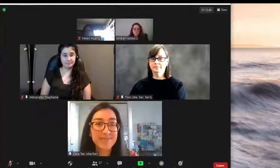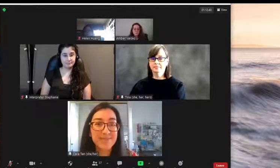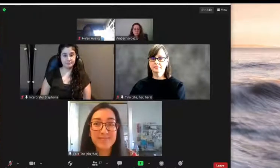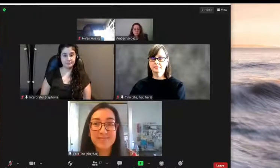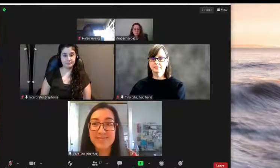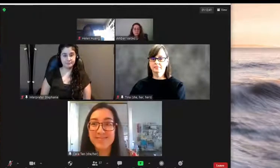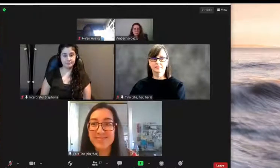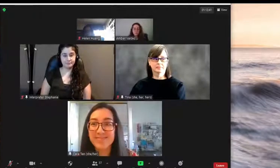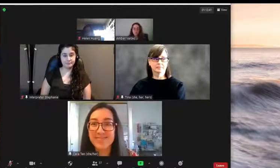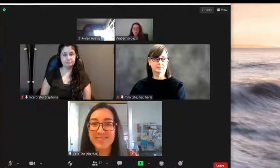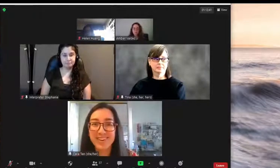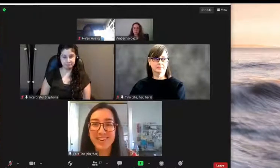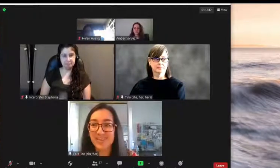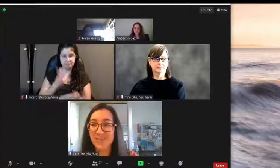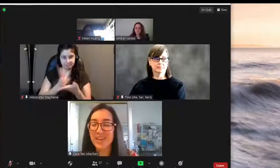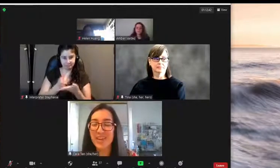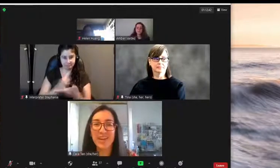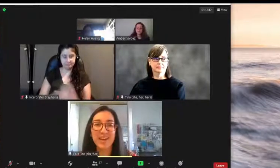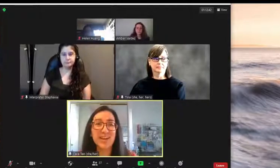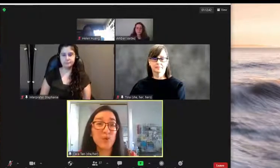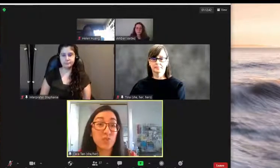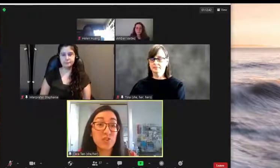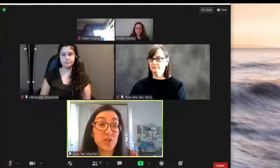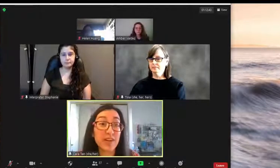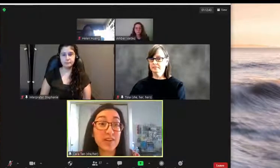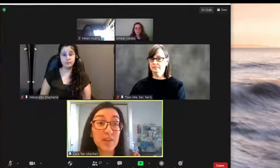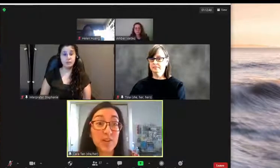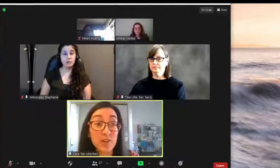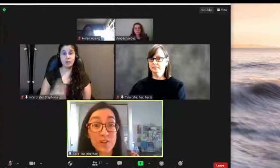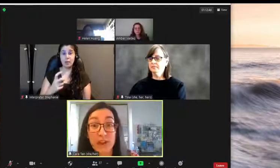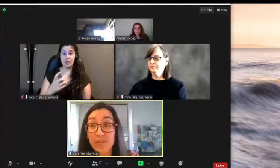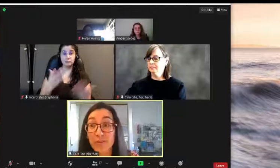The recording has stopped. Awesome. And